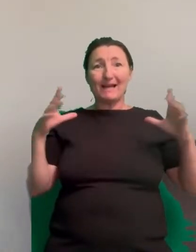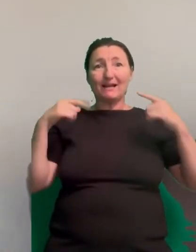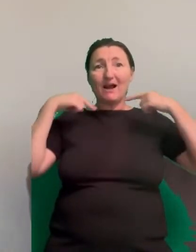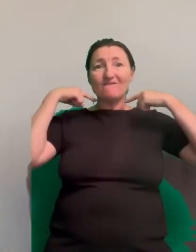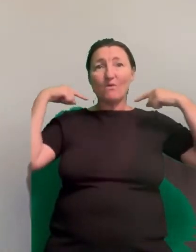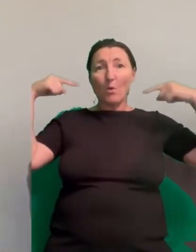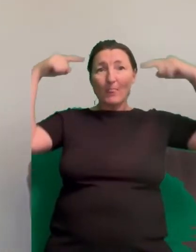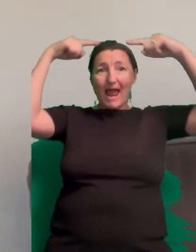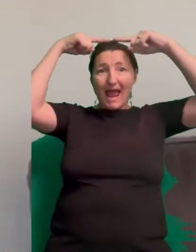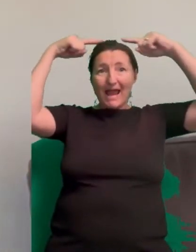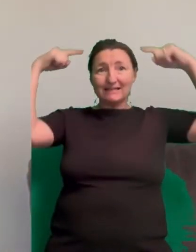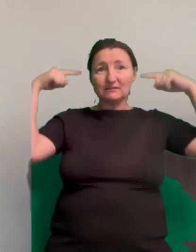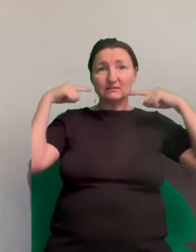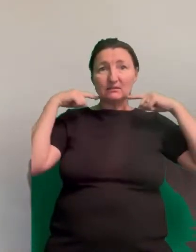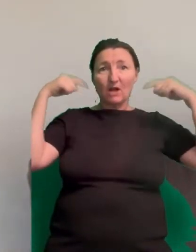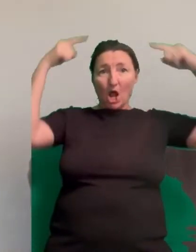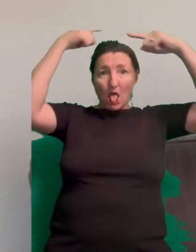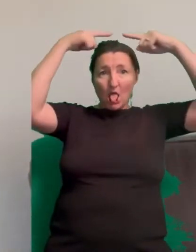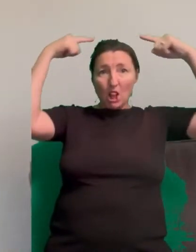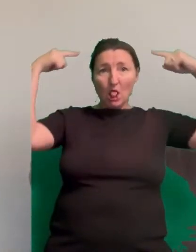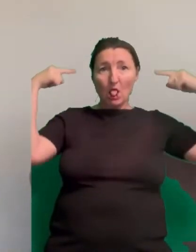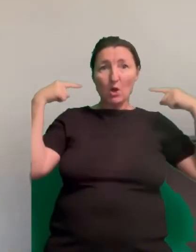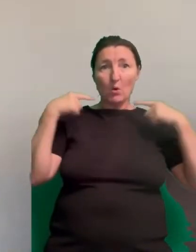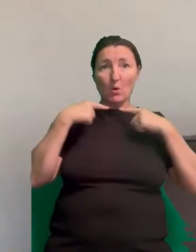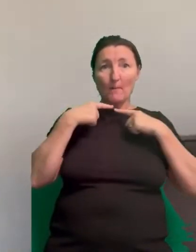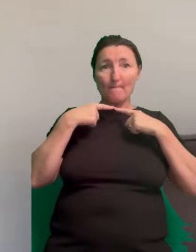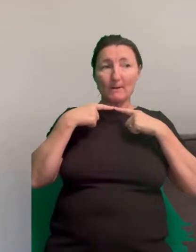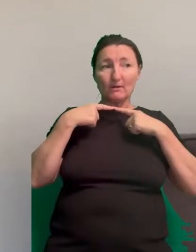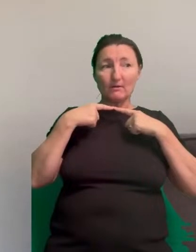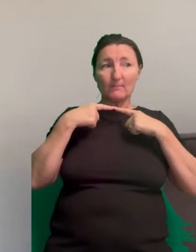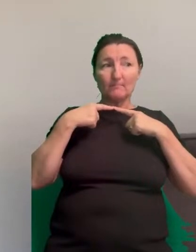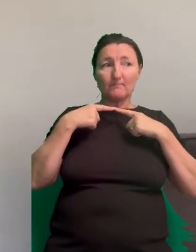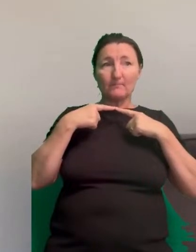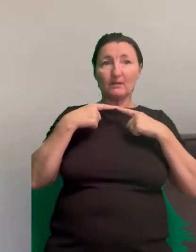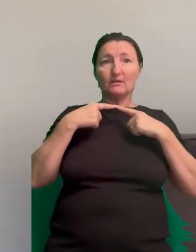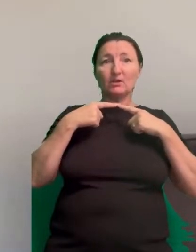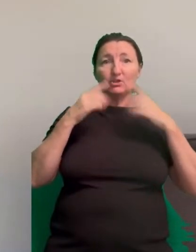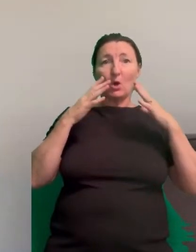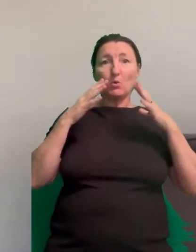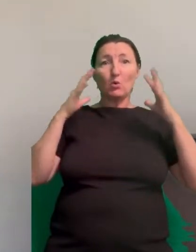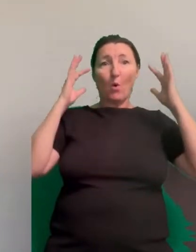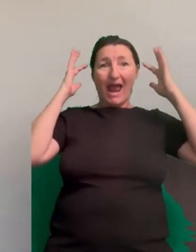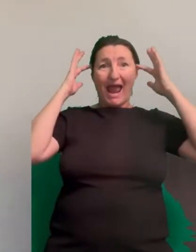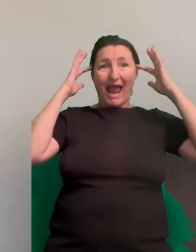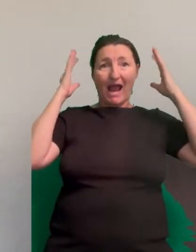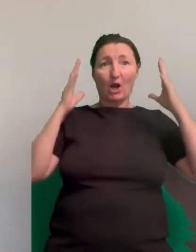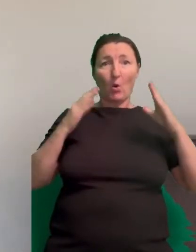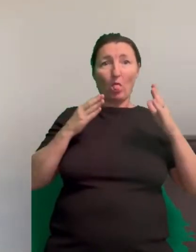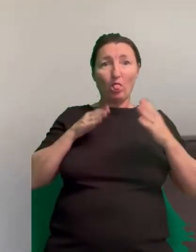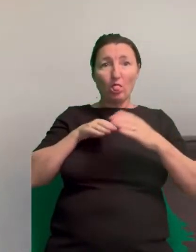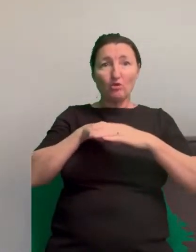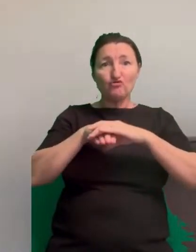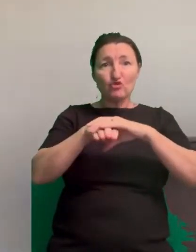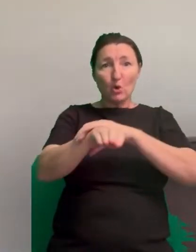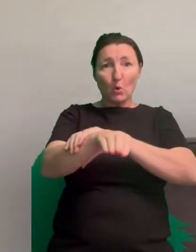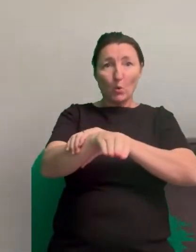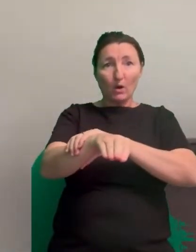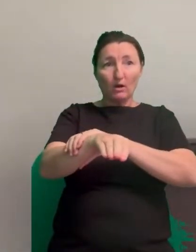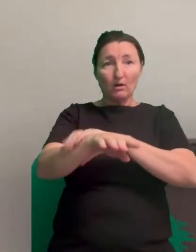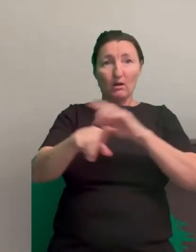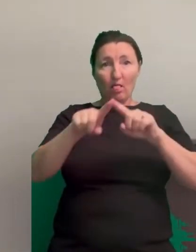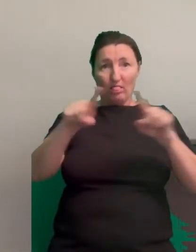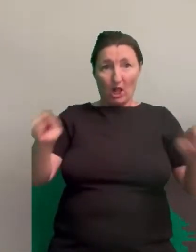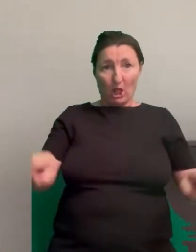loop that your head goes through. You actually pull your hair through it like this, and